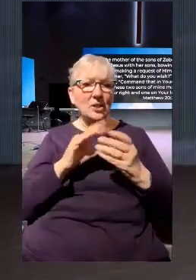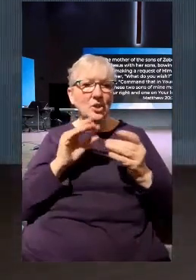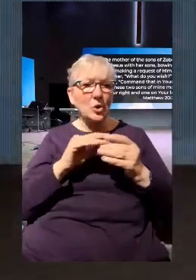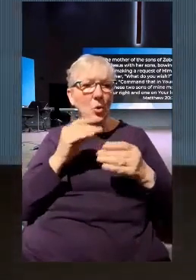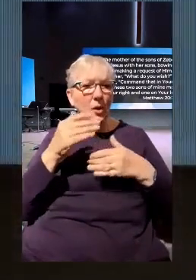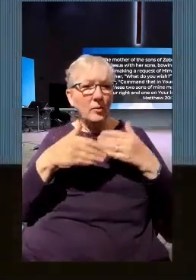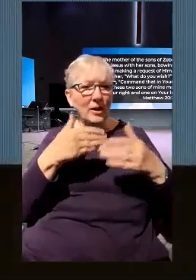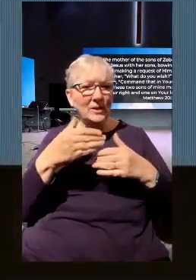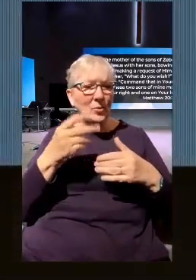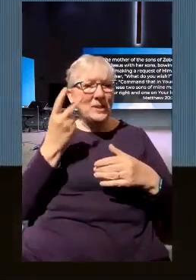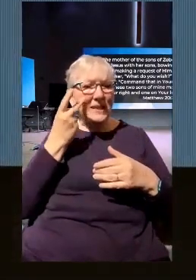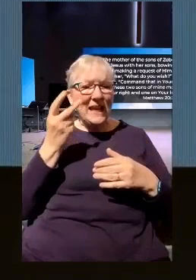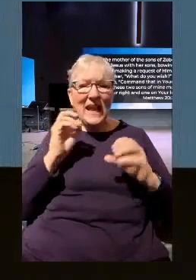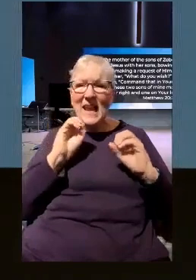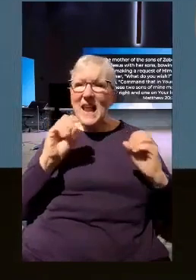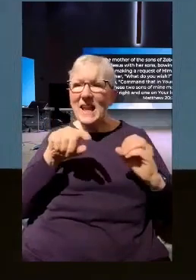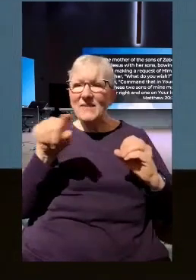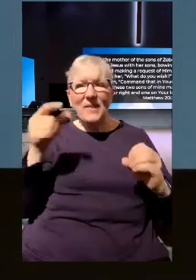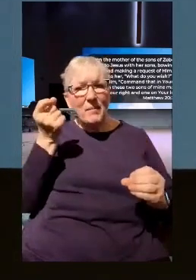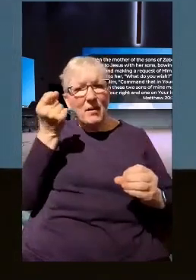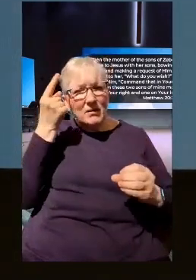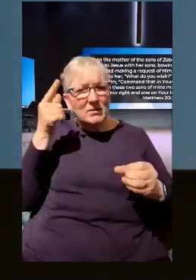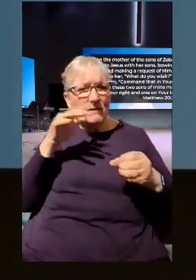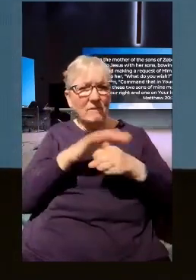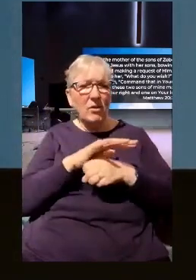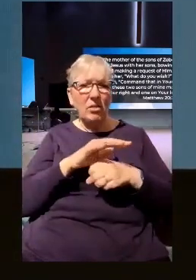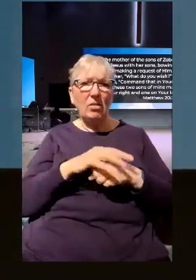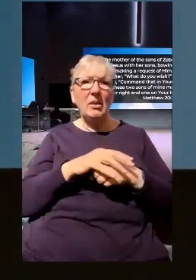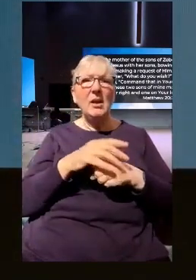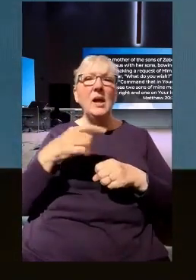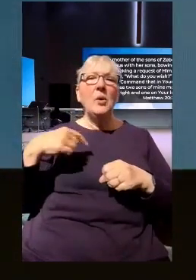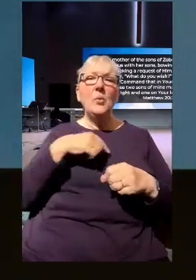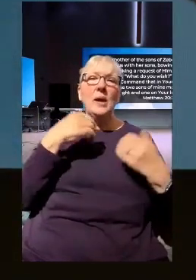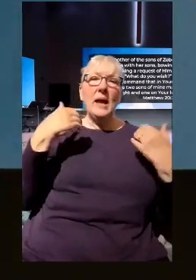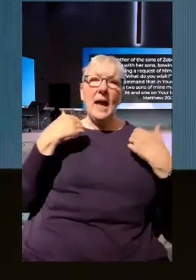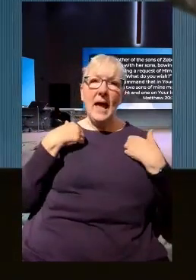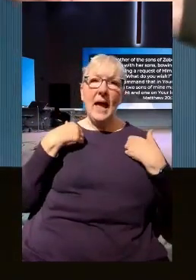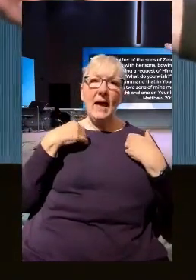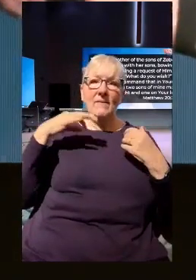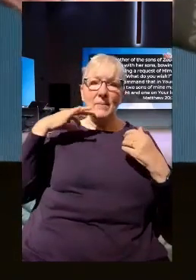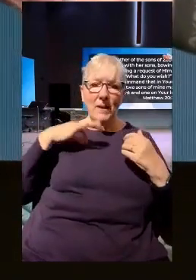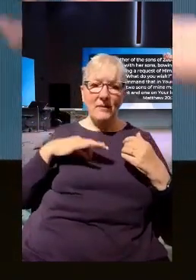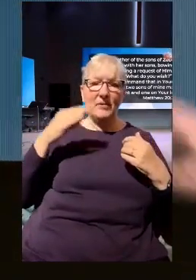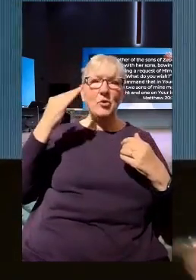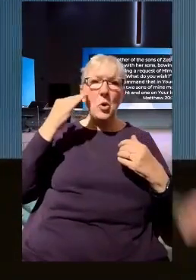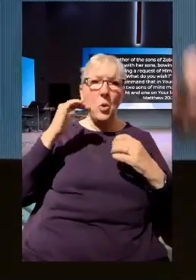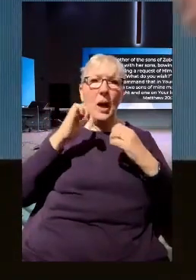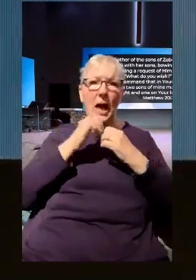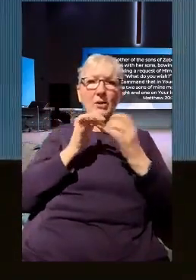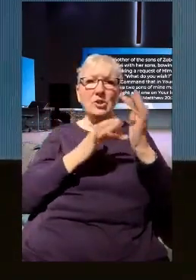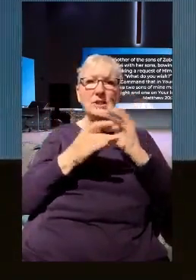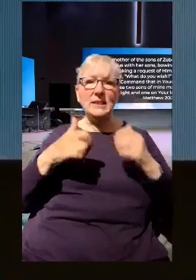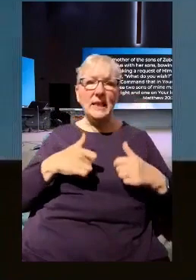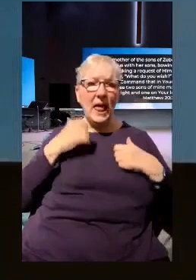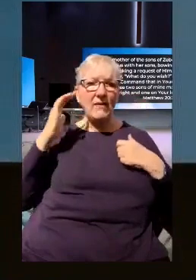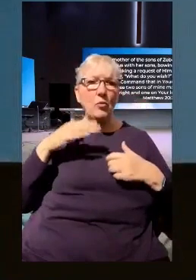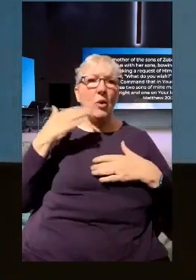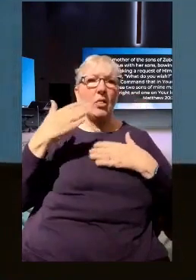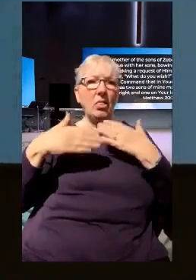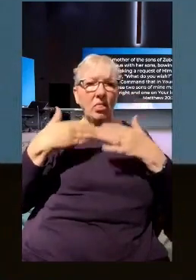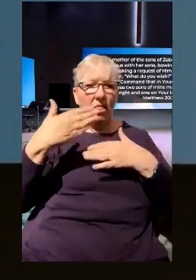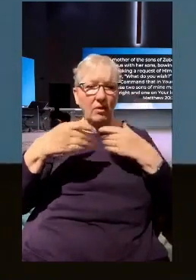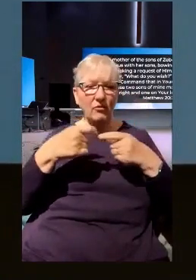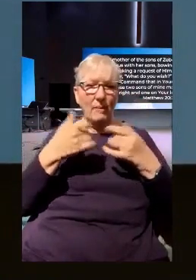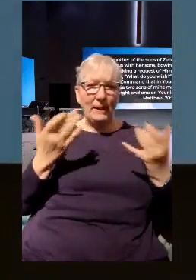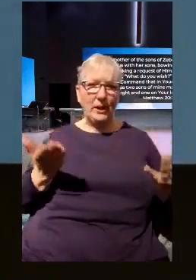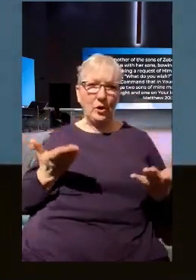it. And we have the benefit of knowing how Jesus' life unfolds from here. And we have the benefit of seeing the stories of